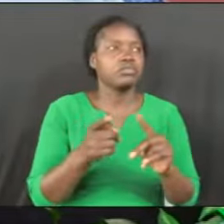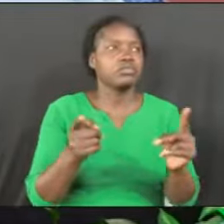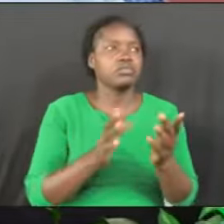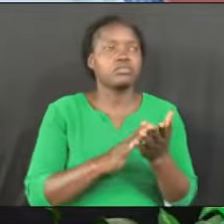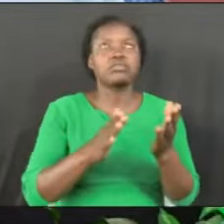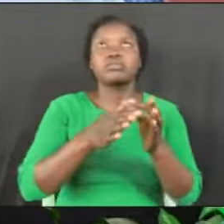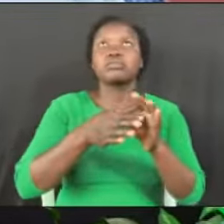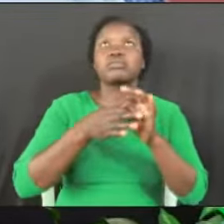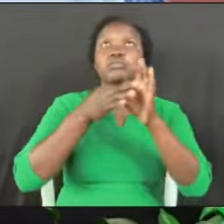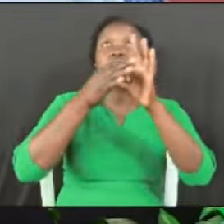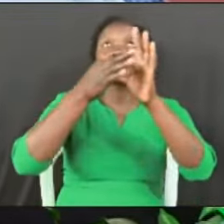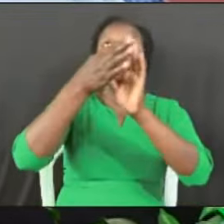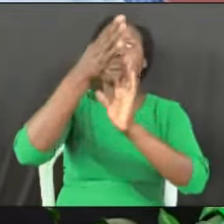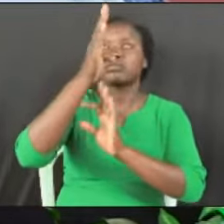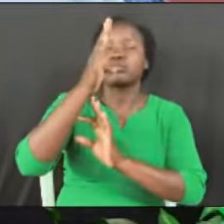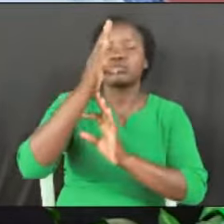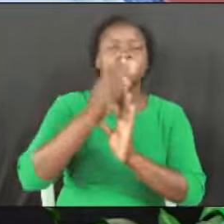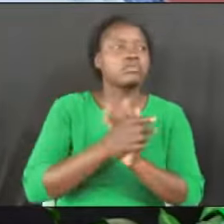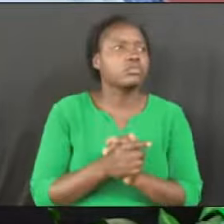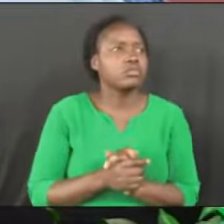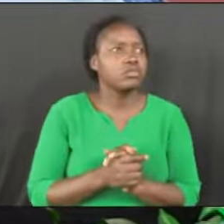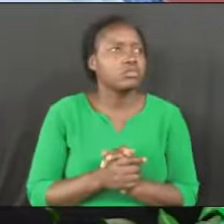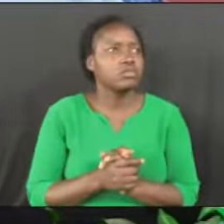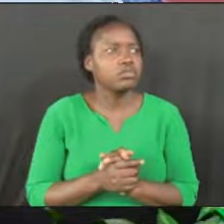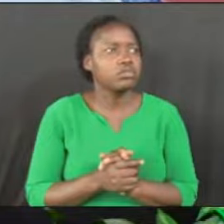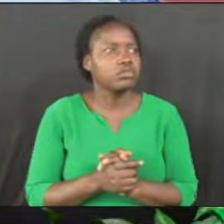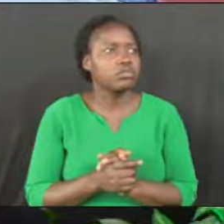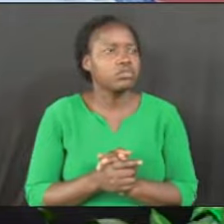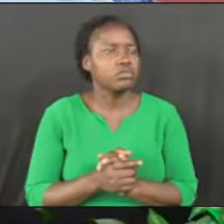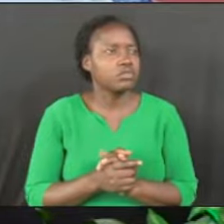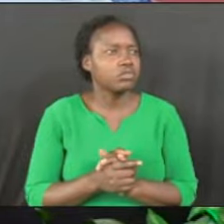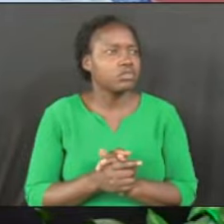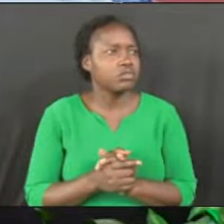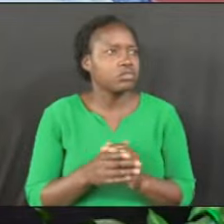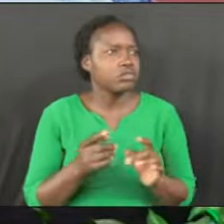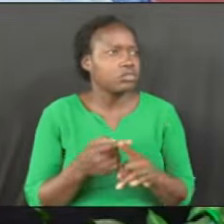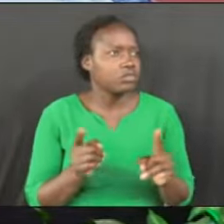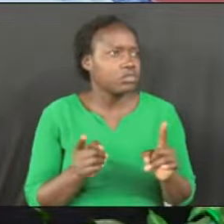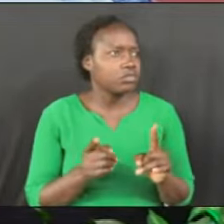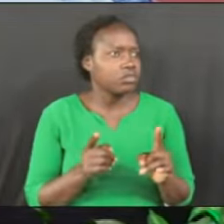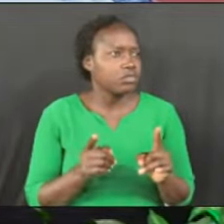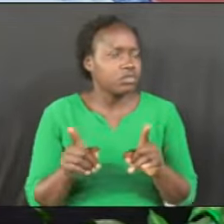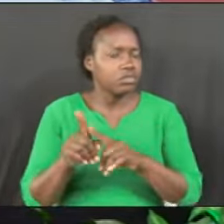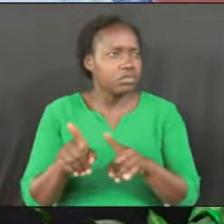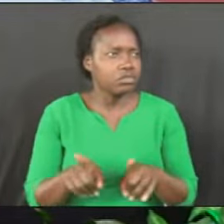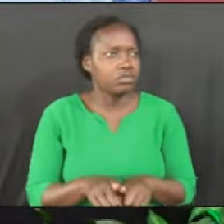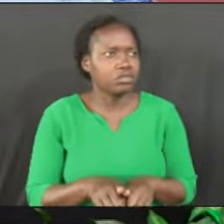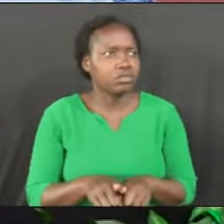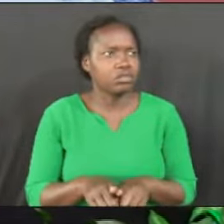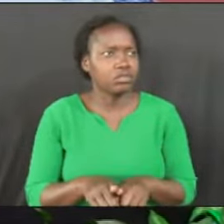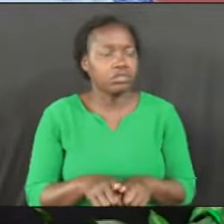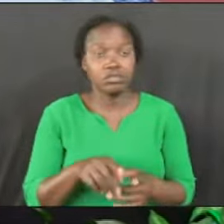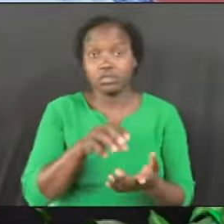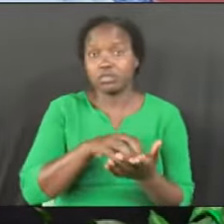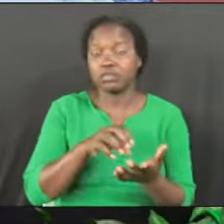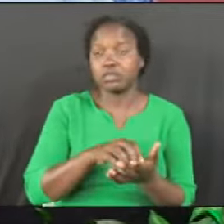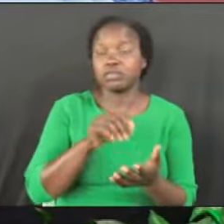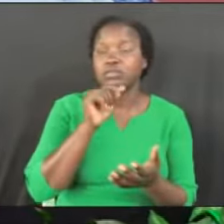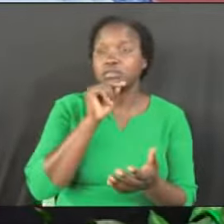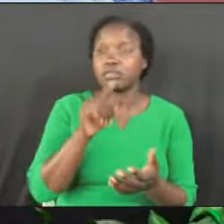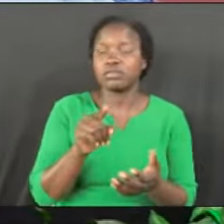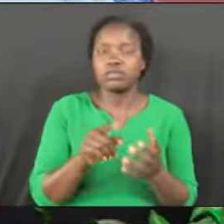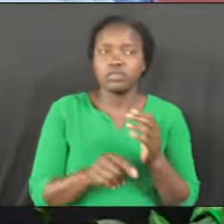to God. It wasn't just his pedigree, though, but it was also his position. Someone shout